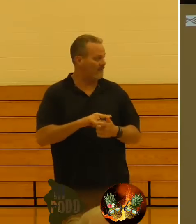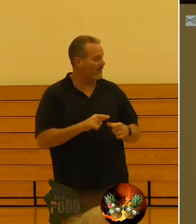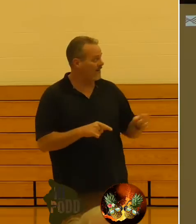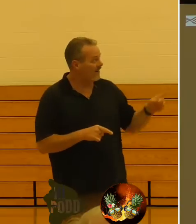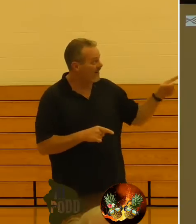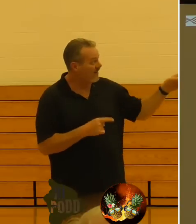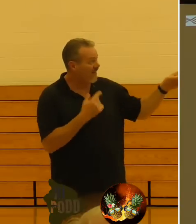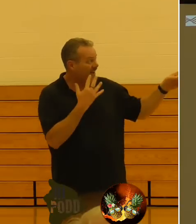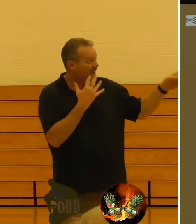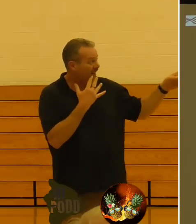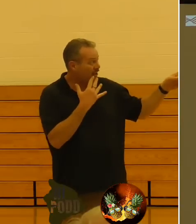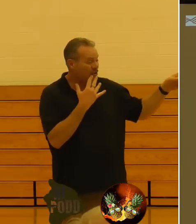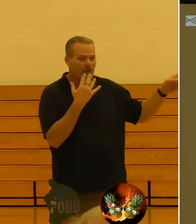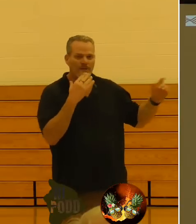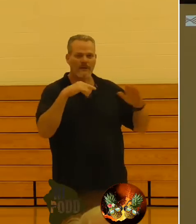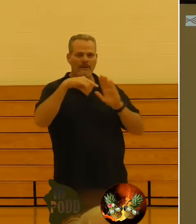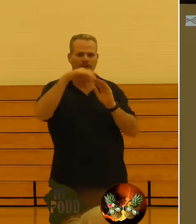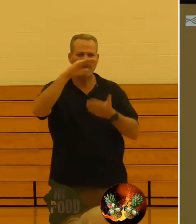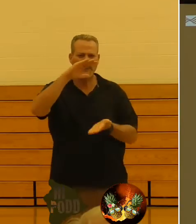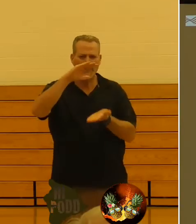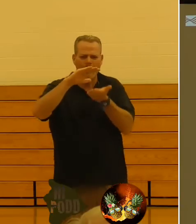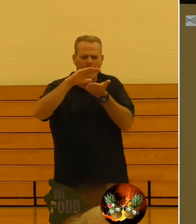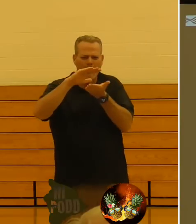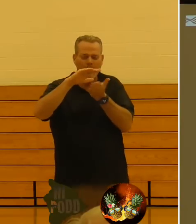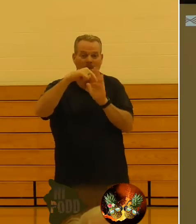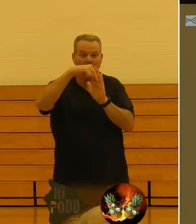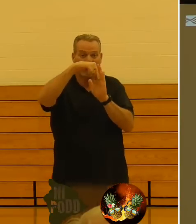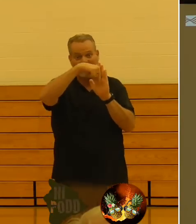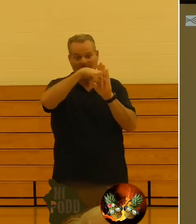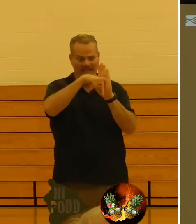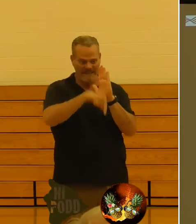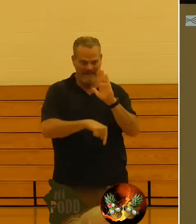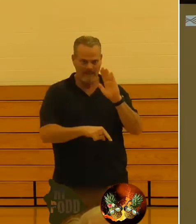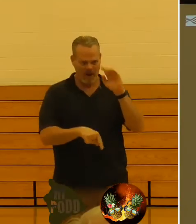color, intermediate, and deep.